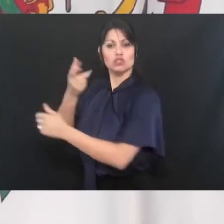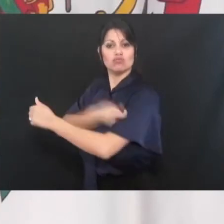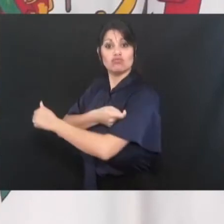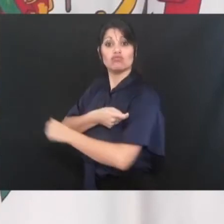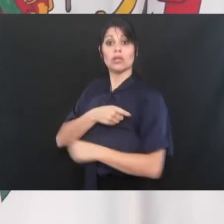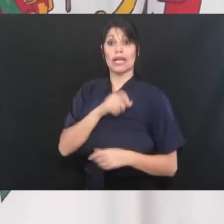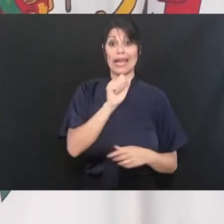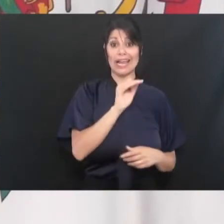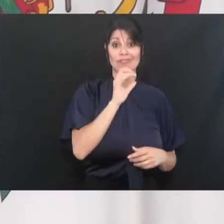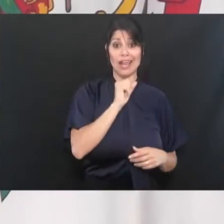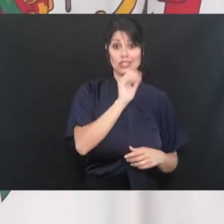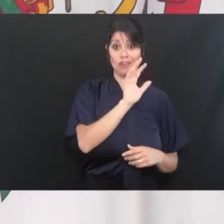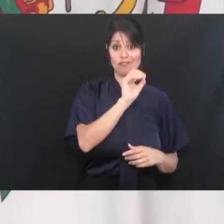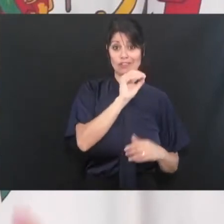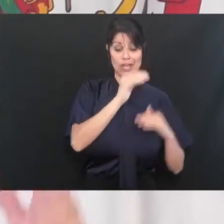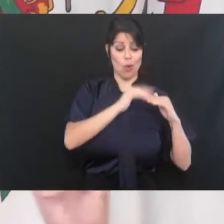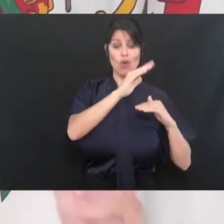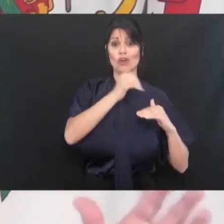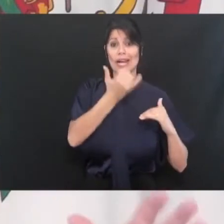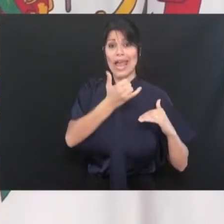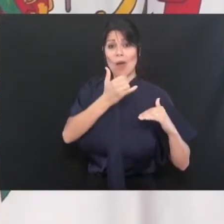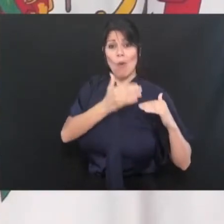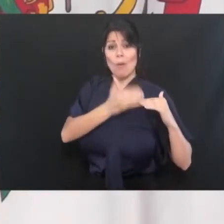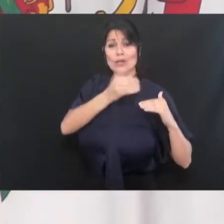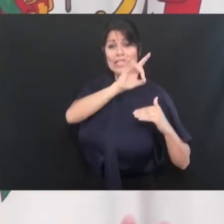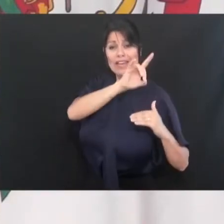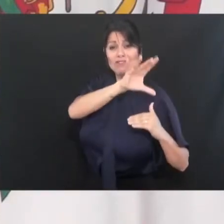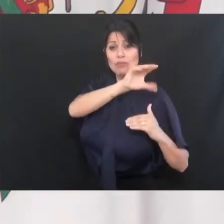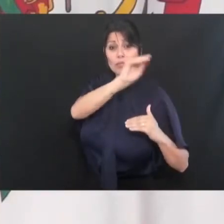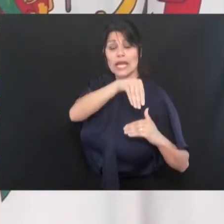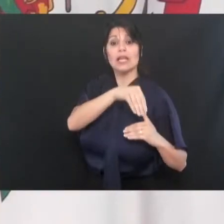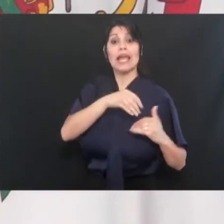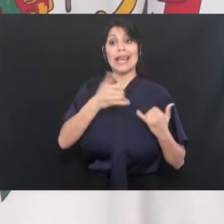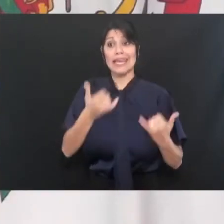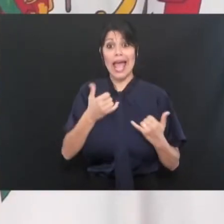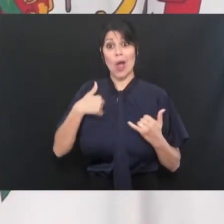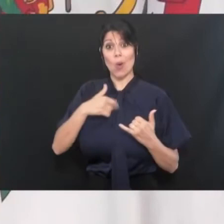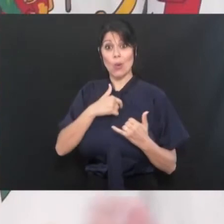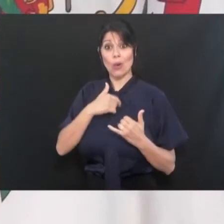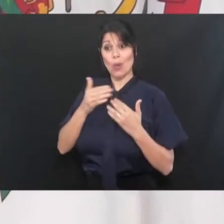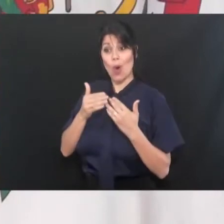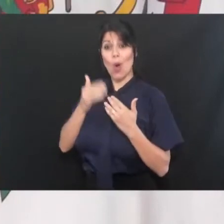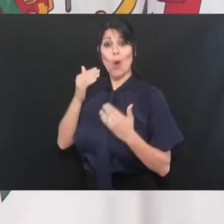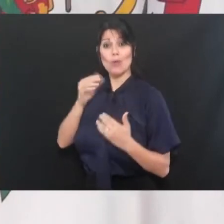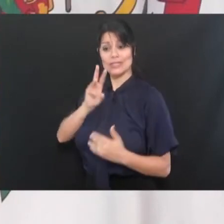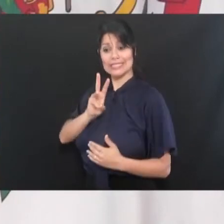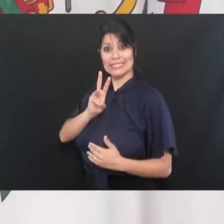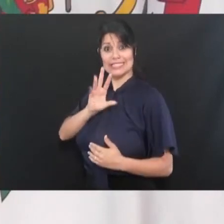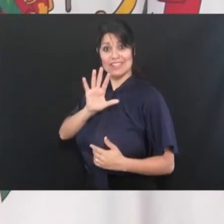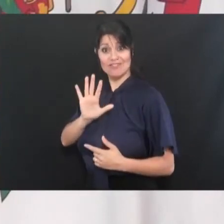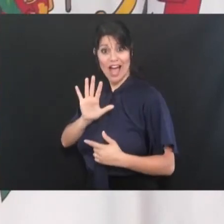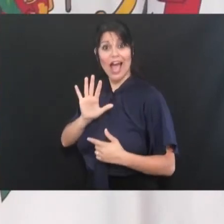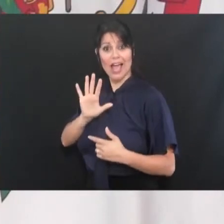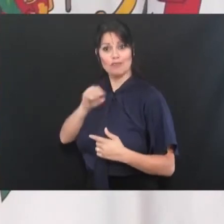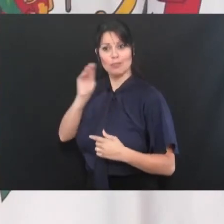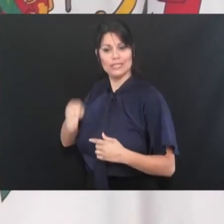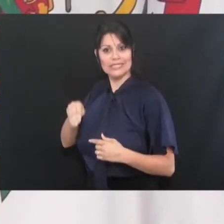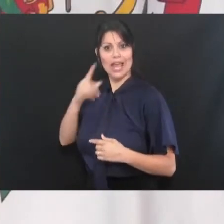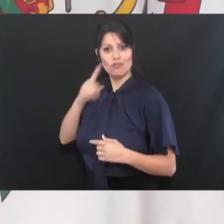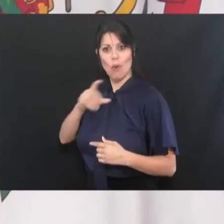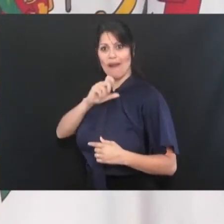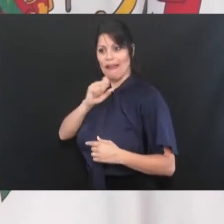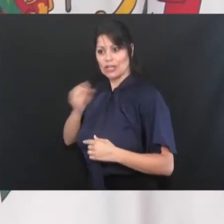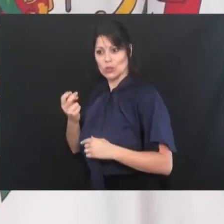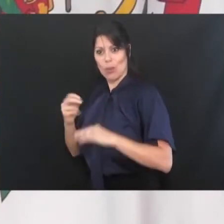that are 50 and older. And we were on the way to 65%, but now we're at 67 of the